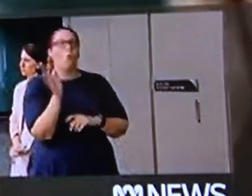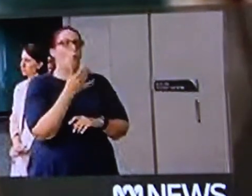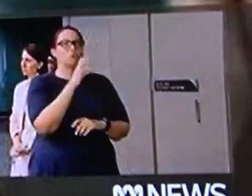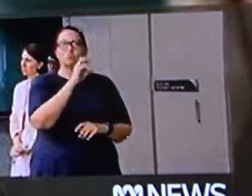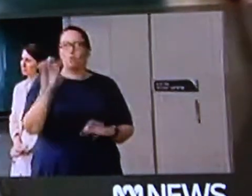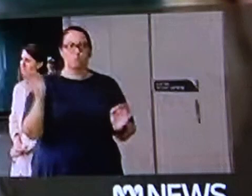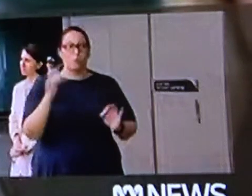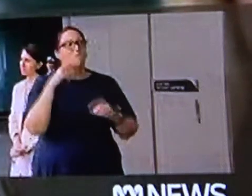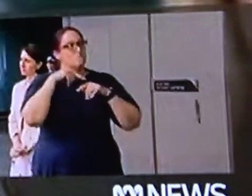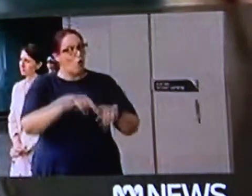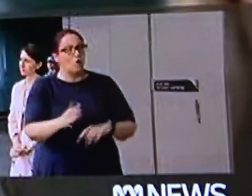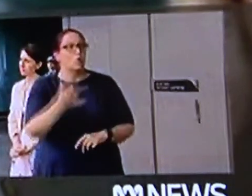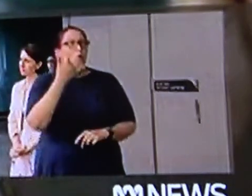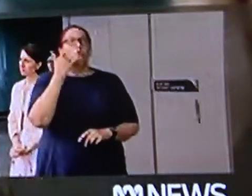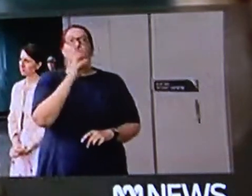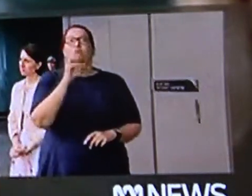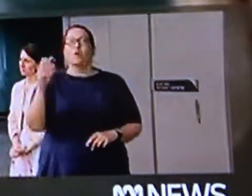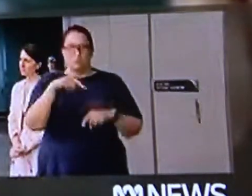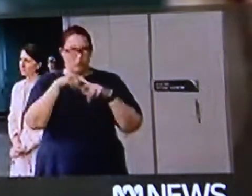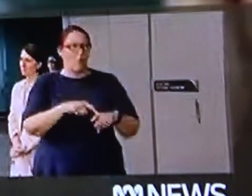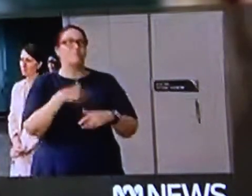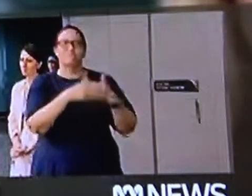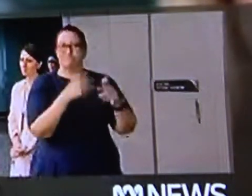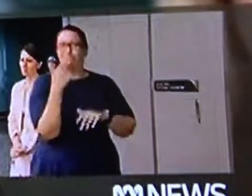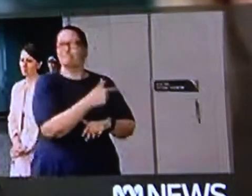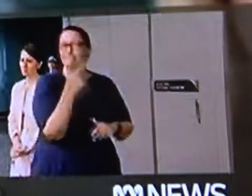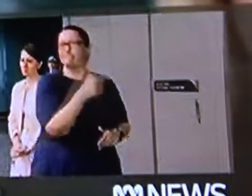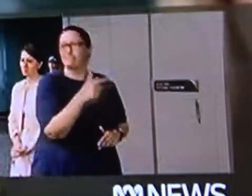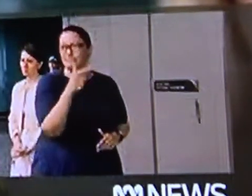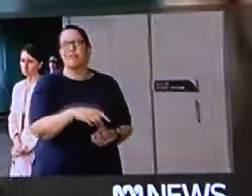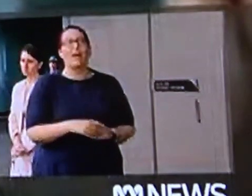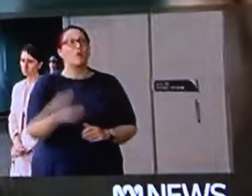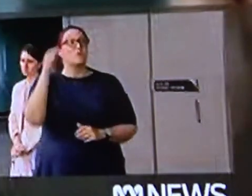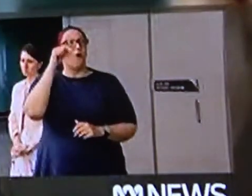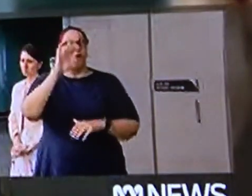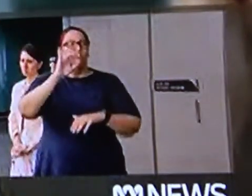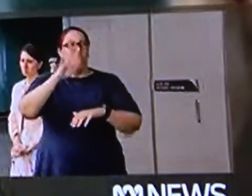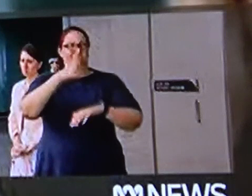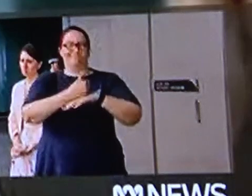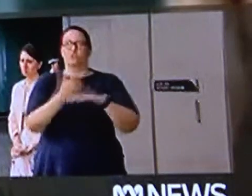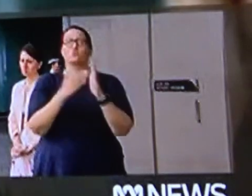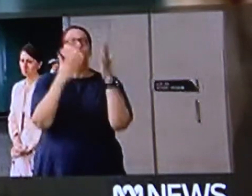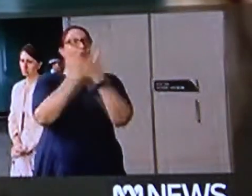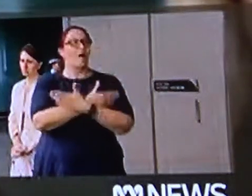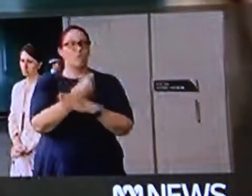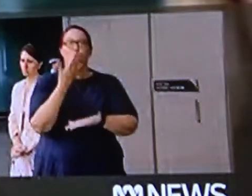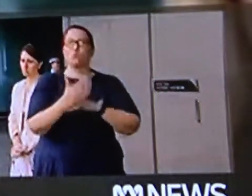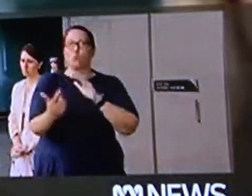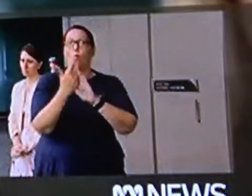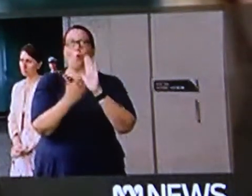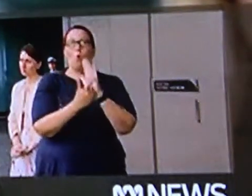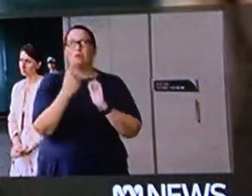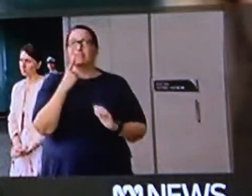help you. We know there are some new laws that will come in line tonight in relation to two people being out together.